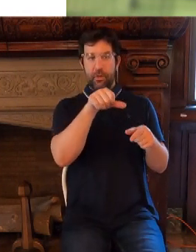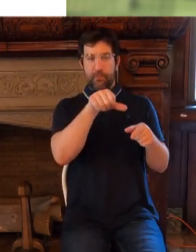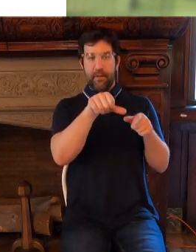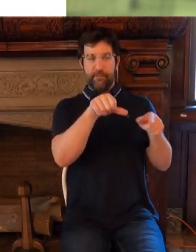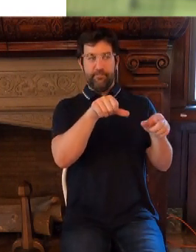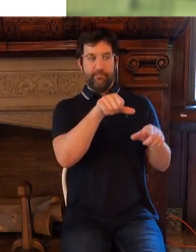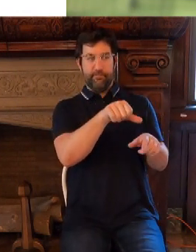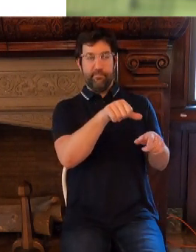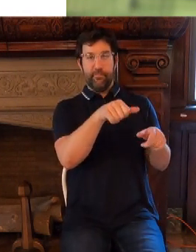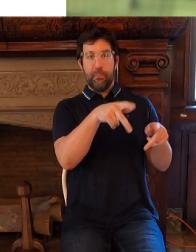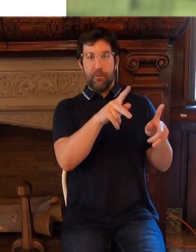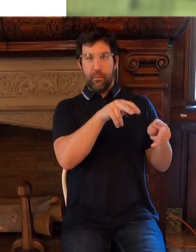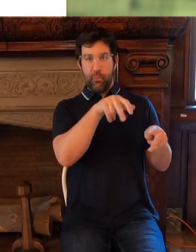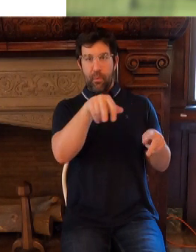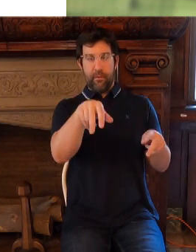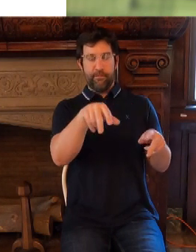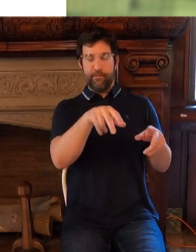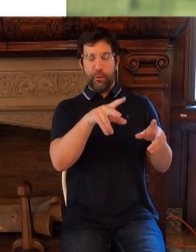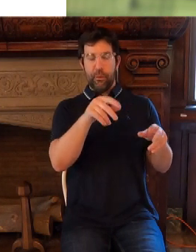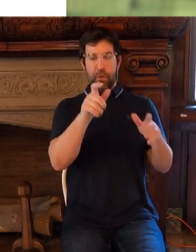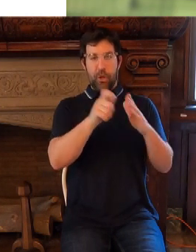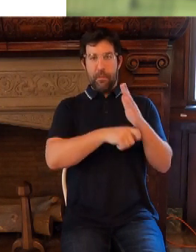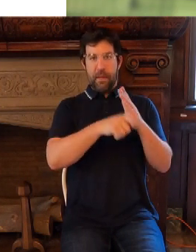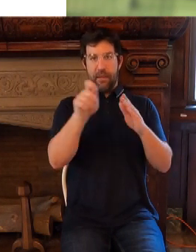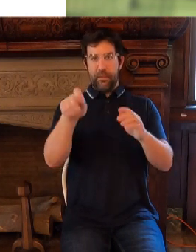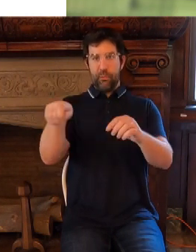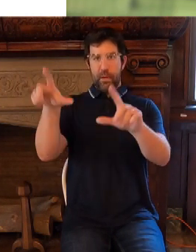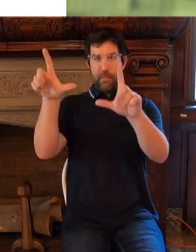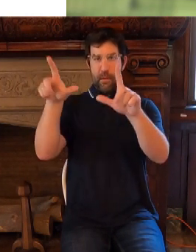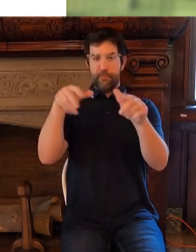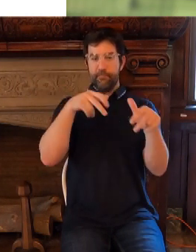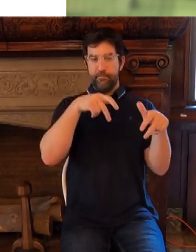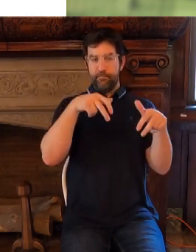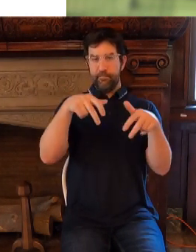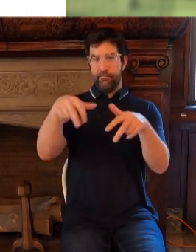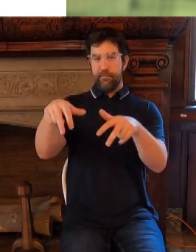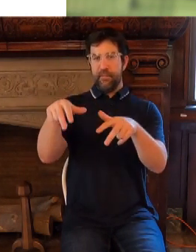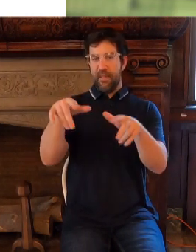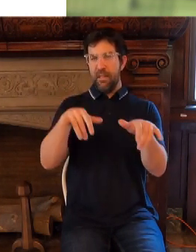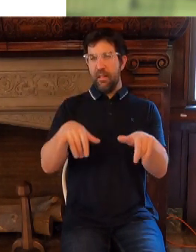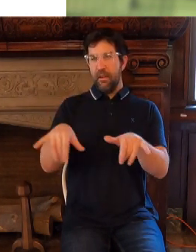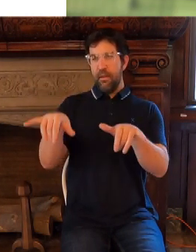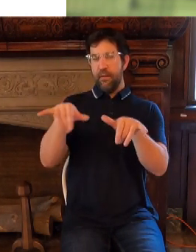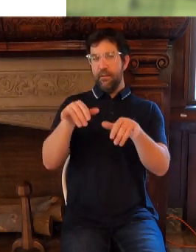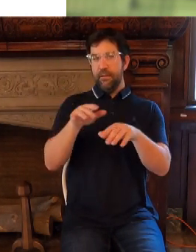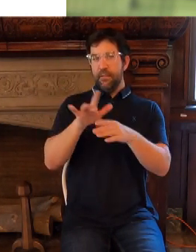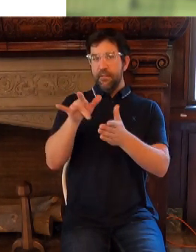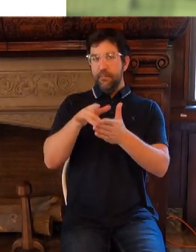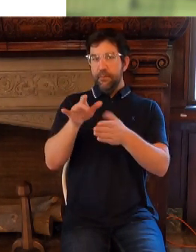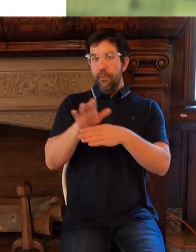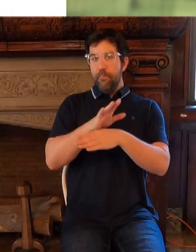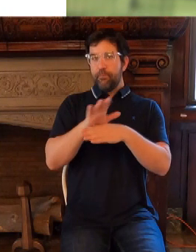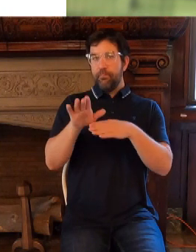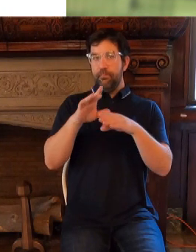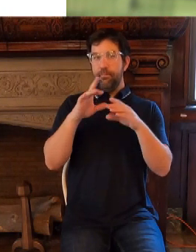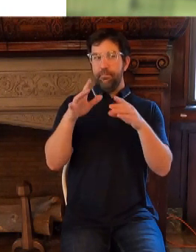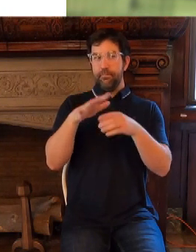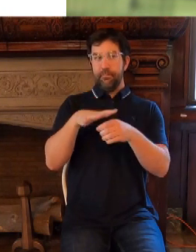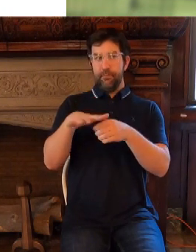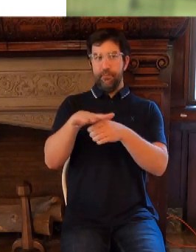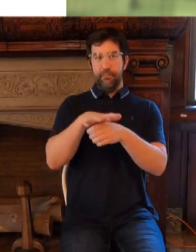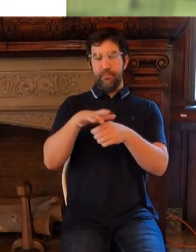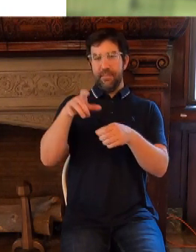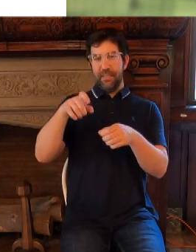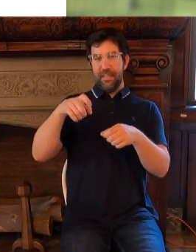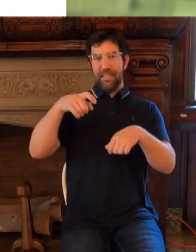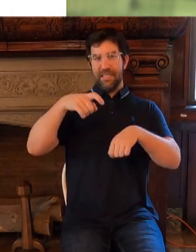button to get your walk phase. It just comes up automatically, and that's common in central business districts. We need